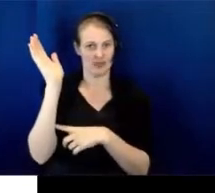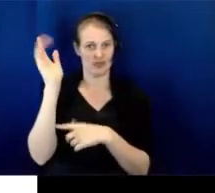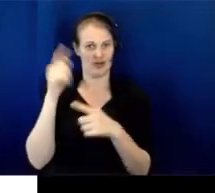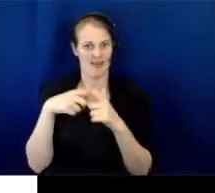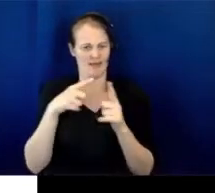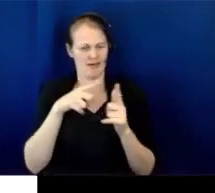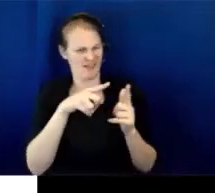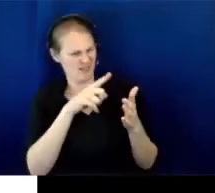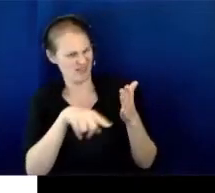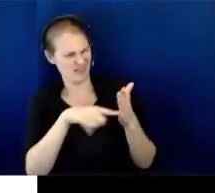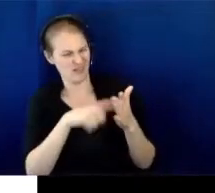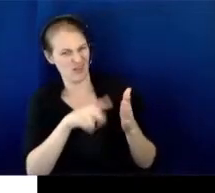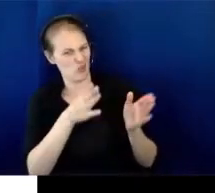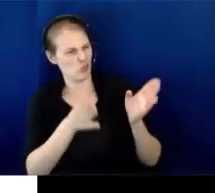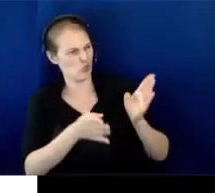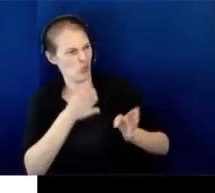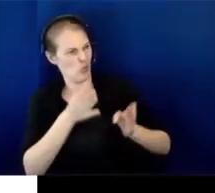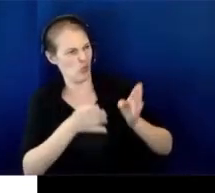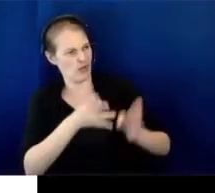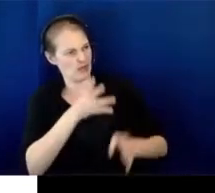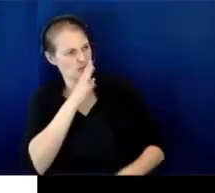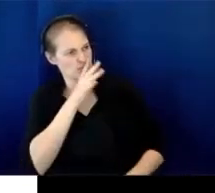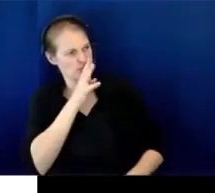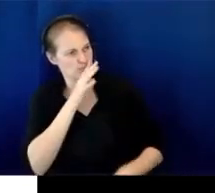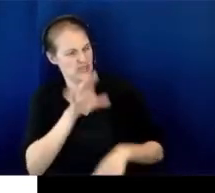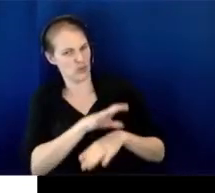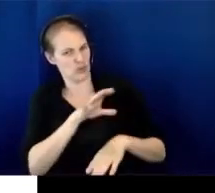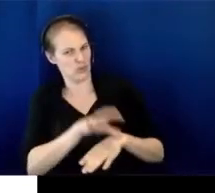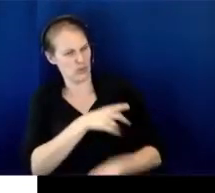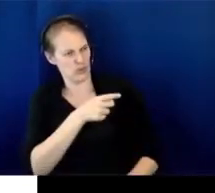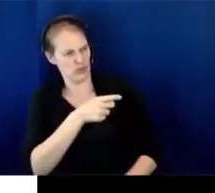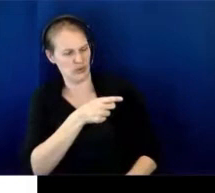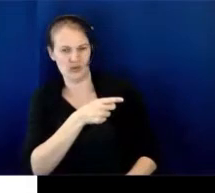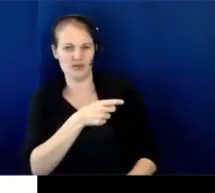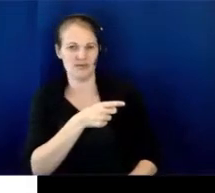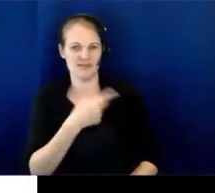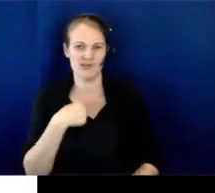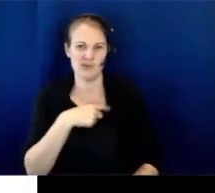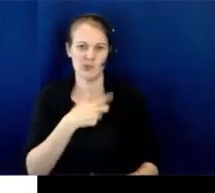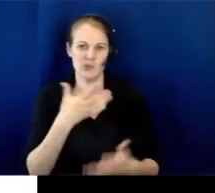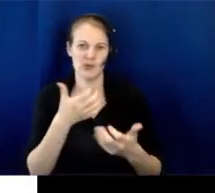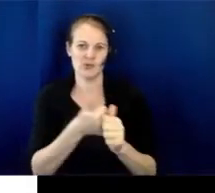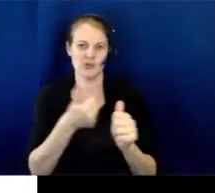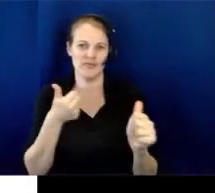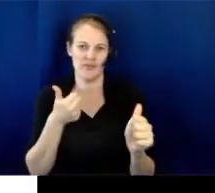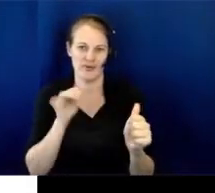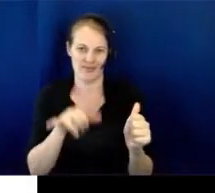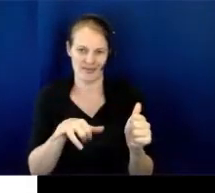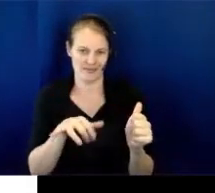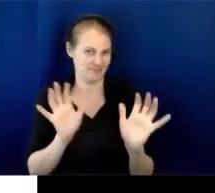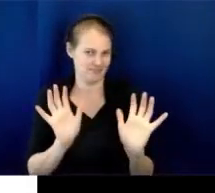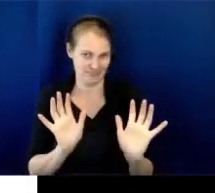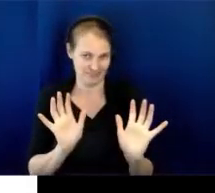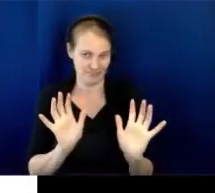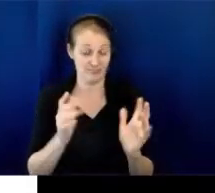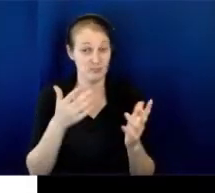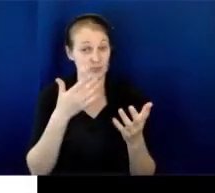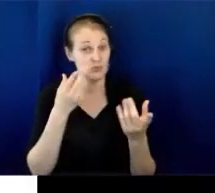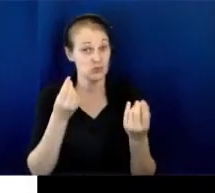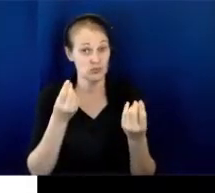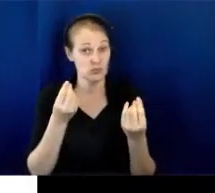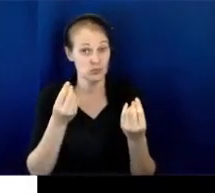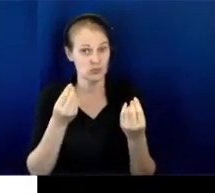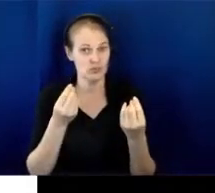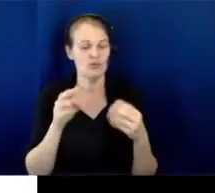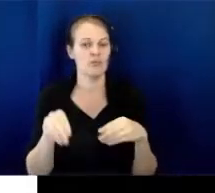they sounded like they were just talking to a computer. We want to try to avoid that. So one of the best things that you can do is provide